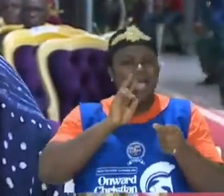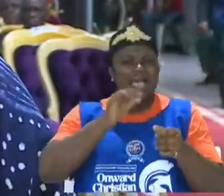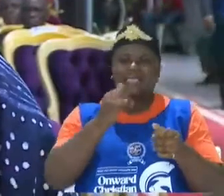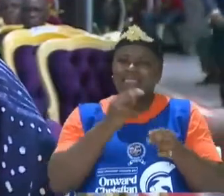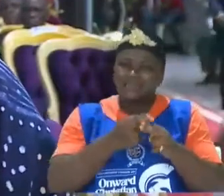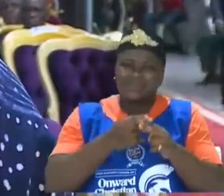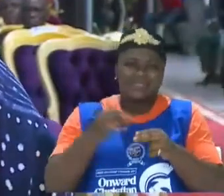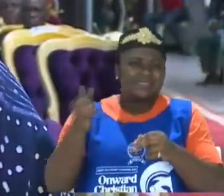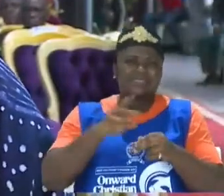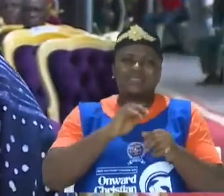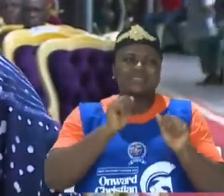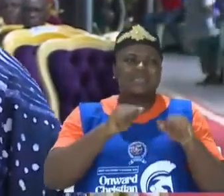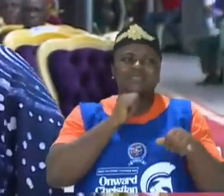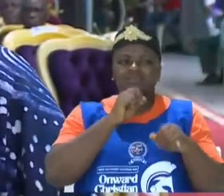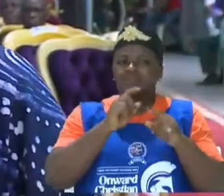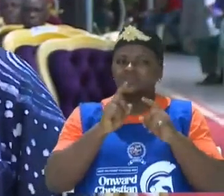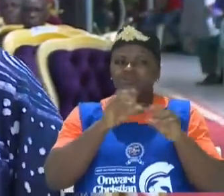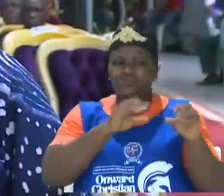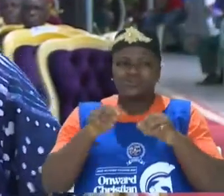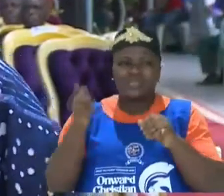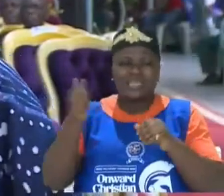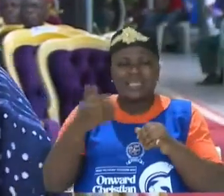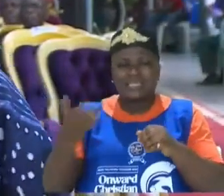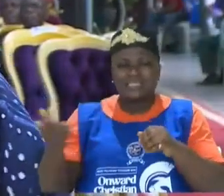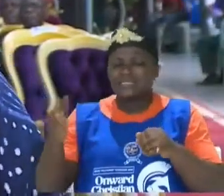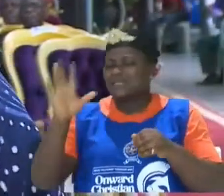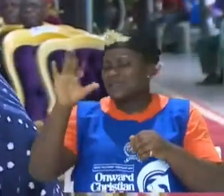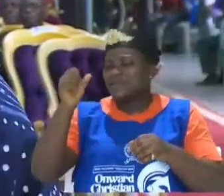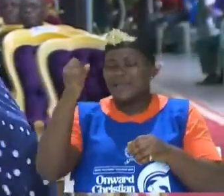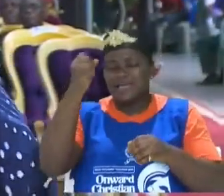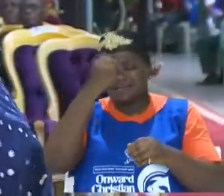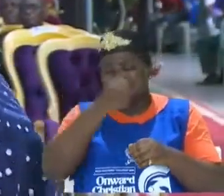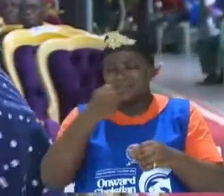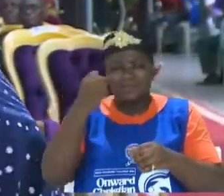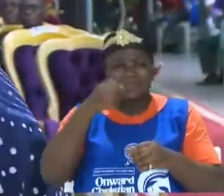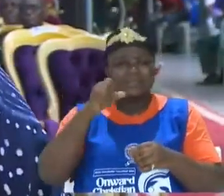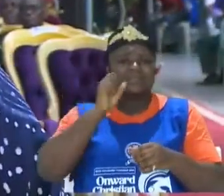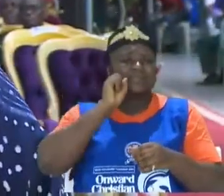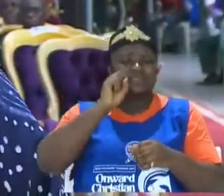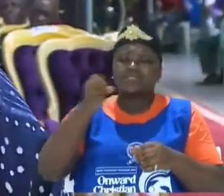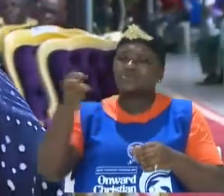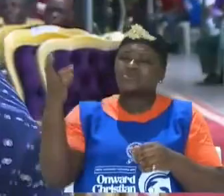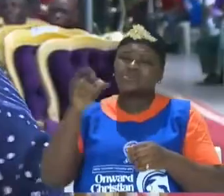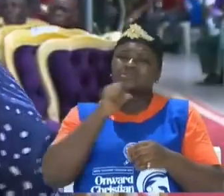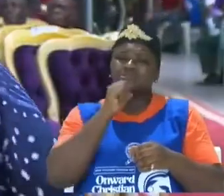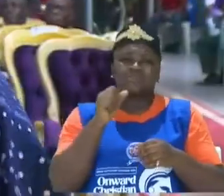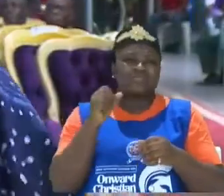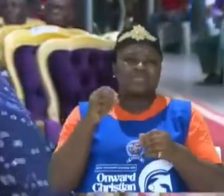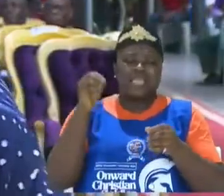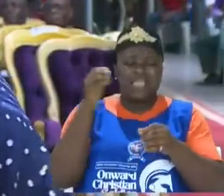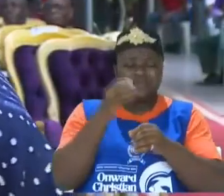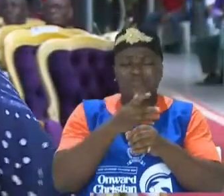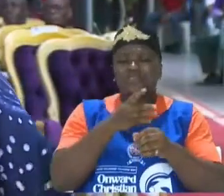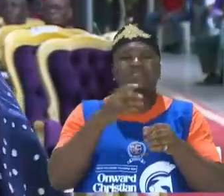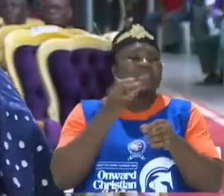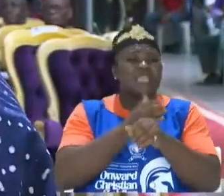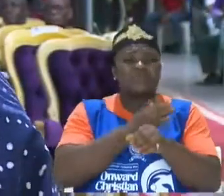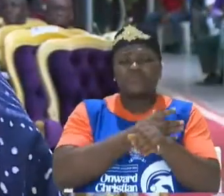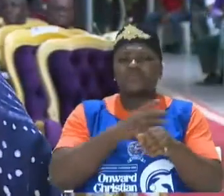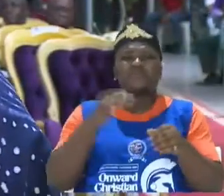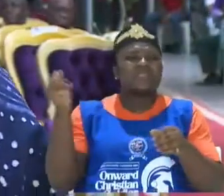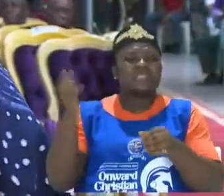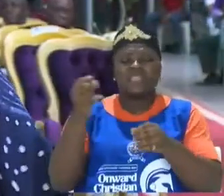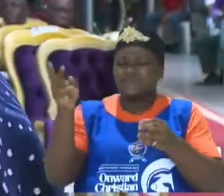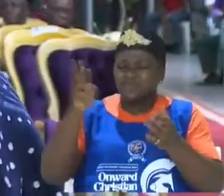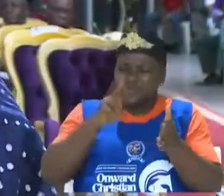After that was Friday. By Saturday, she wasn't improving. So we moved her to another hospital. They repeated all the